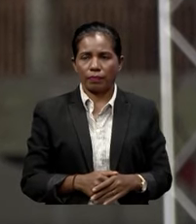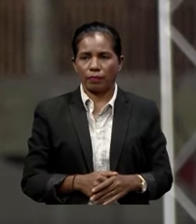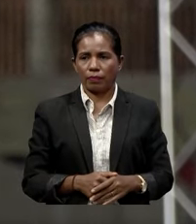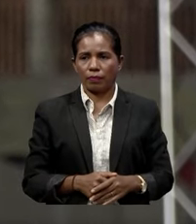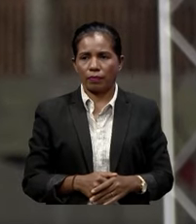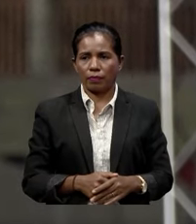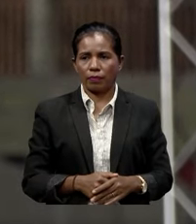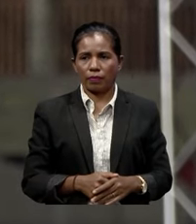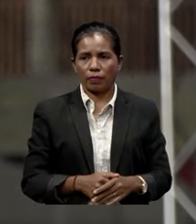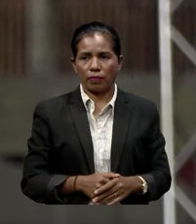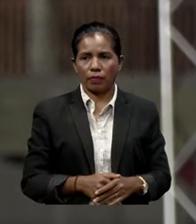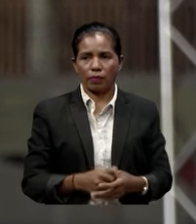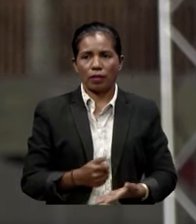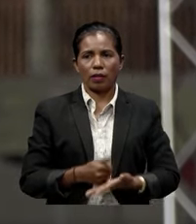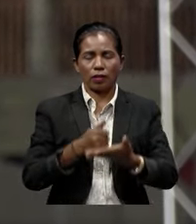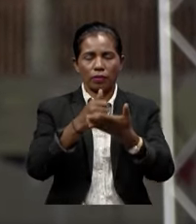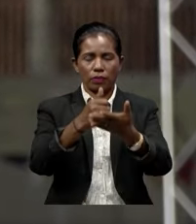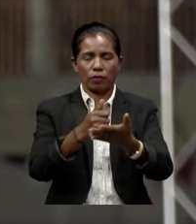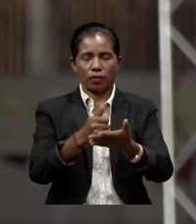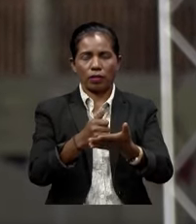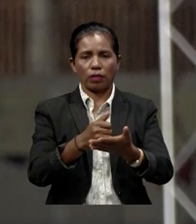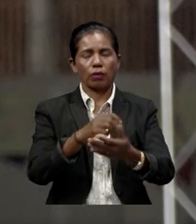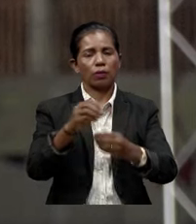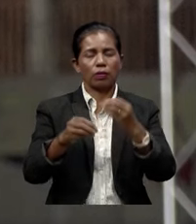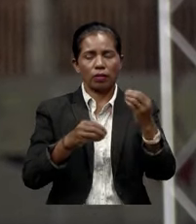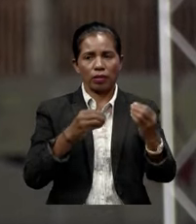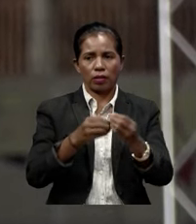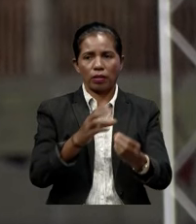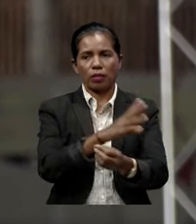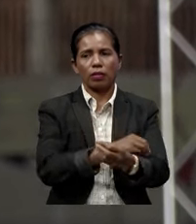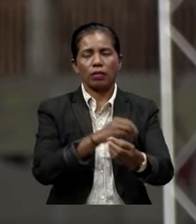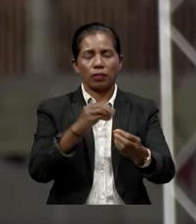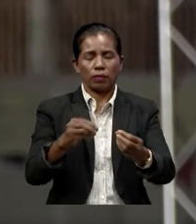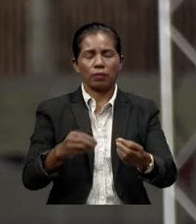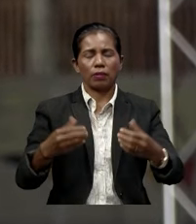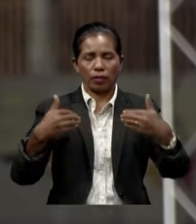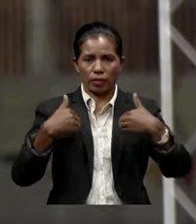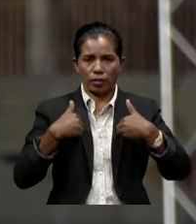our capability to resilience, to resist.